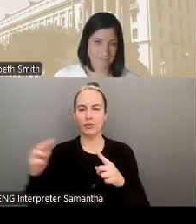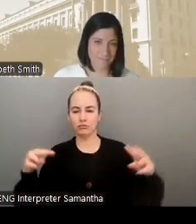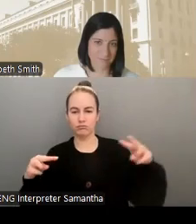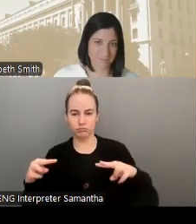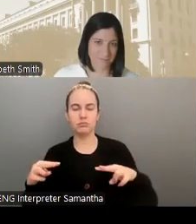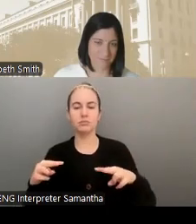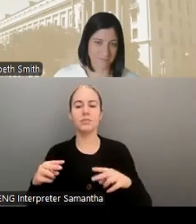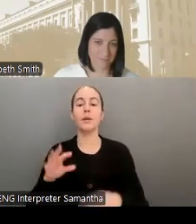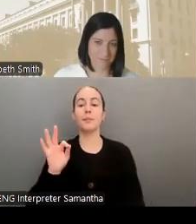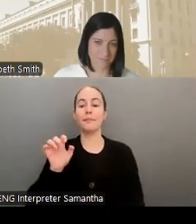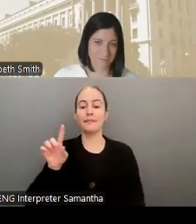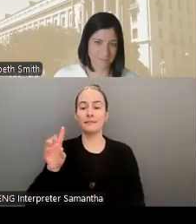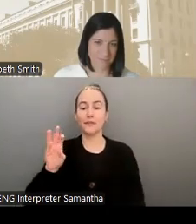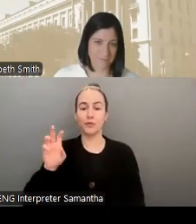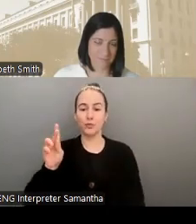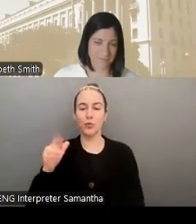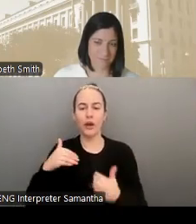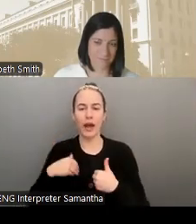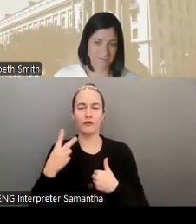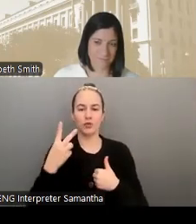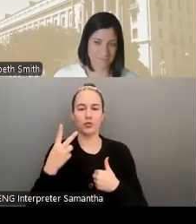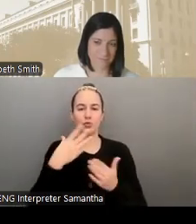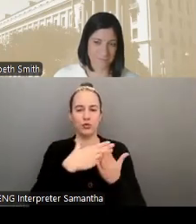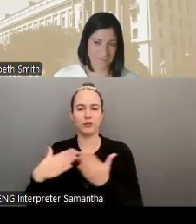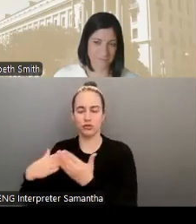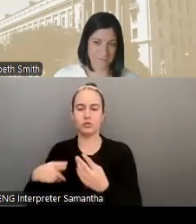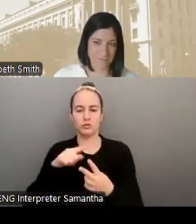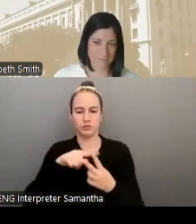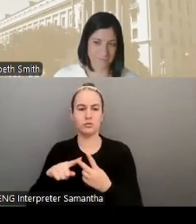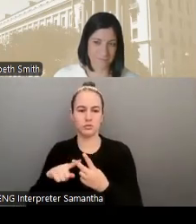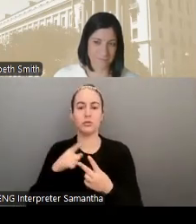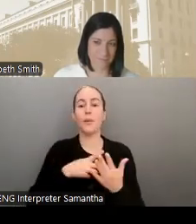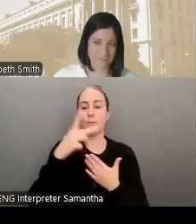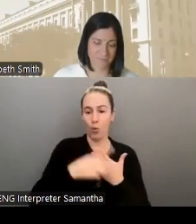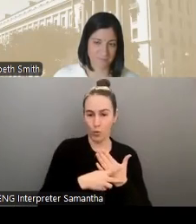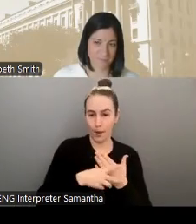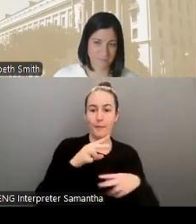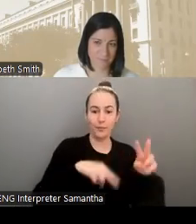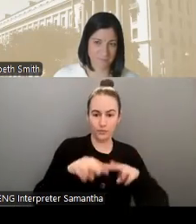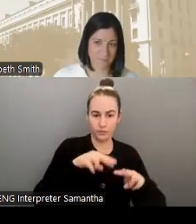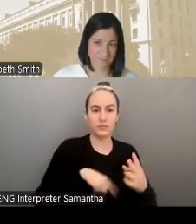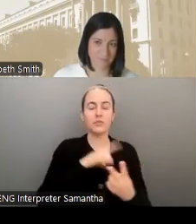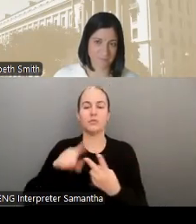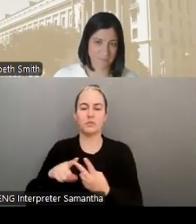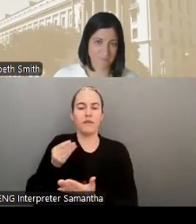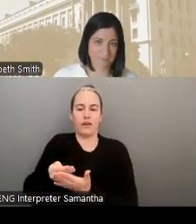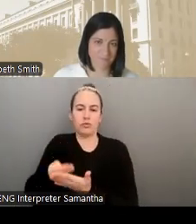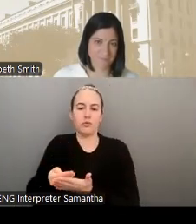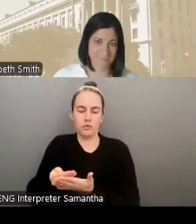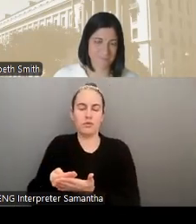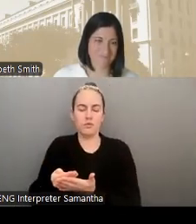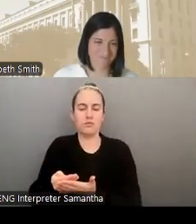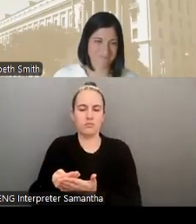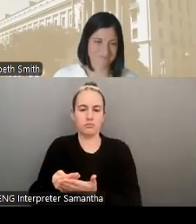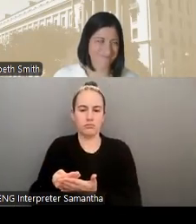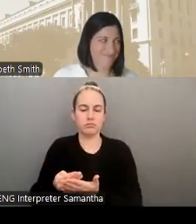fieldwork is divided into two sections. We have the programmatic review, and then we have the financial review. So